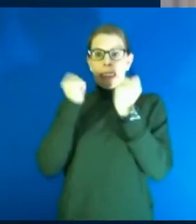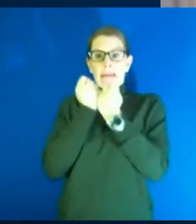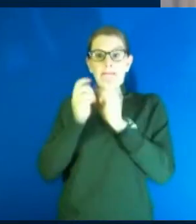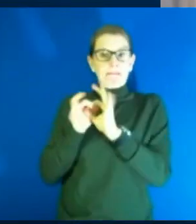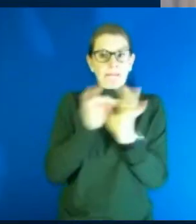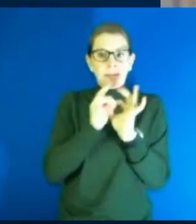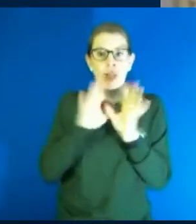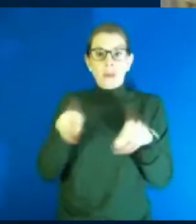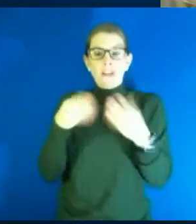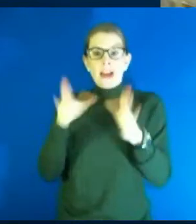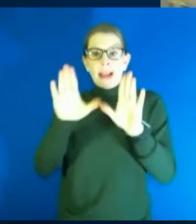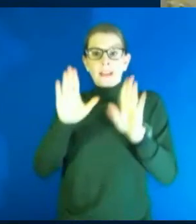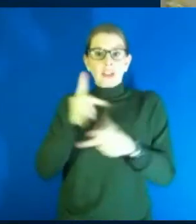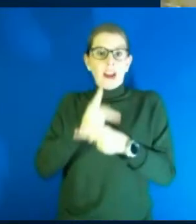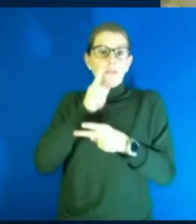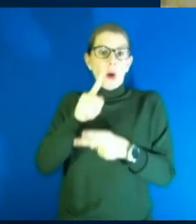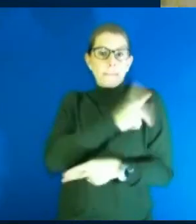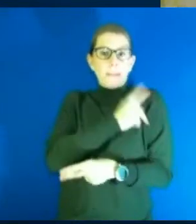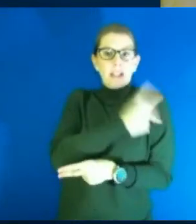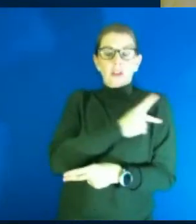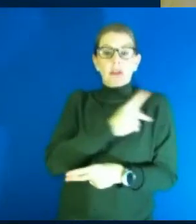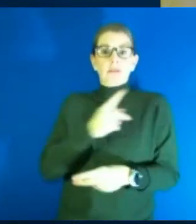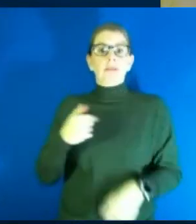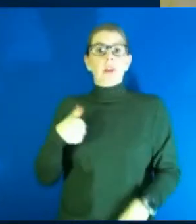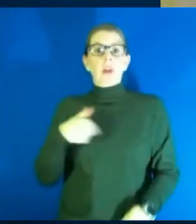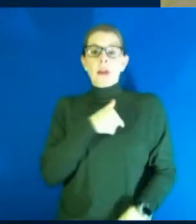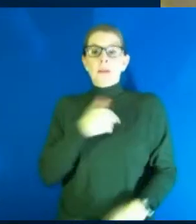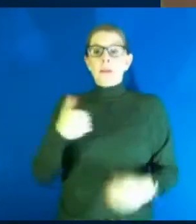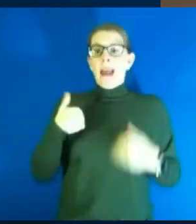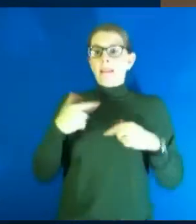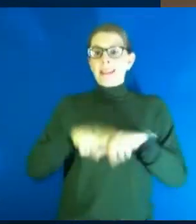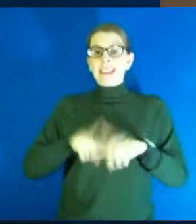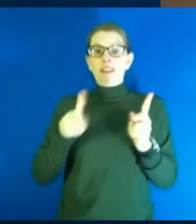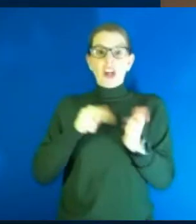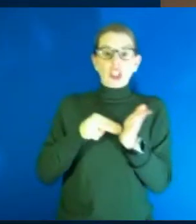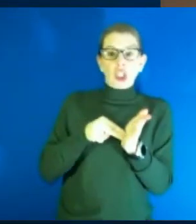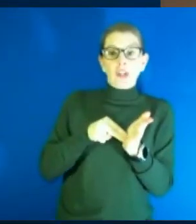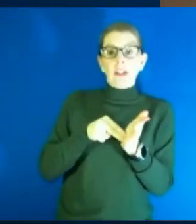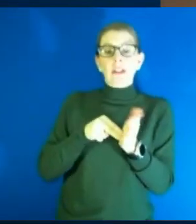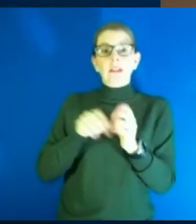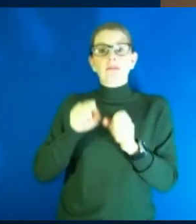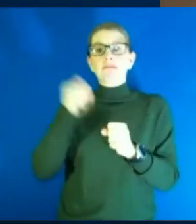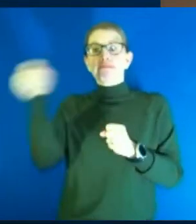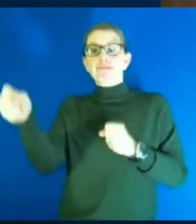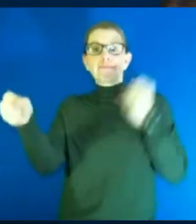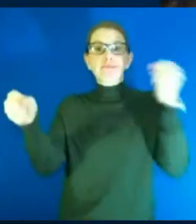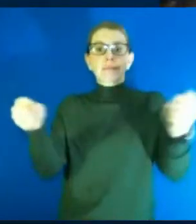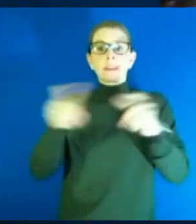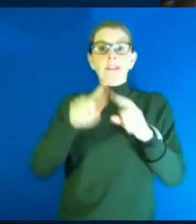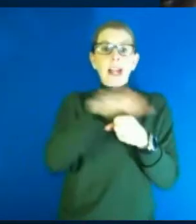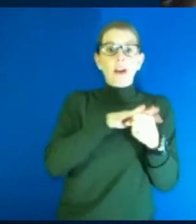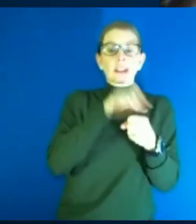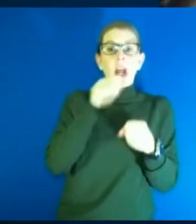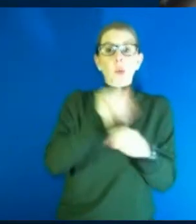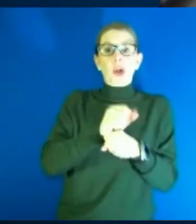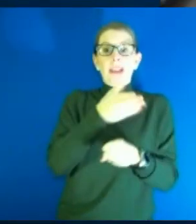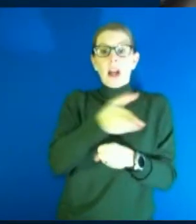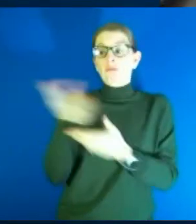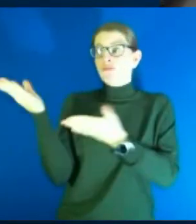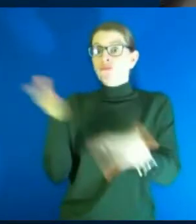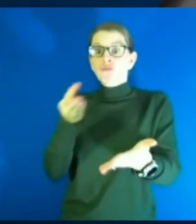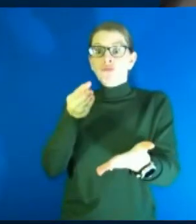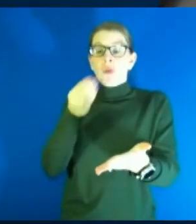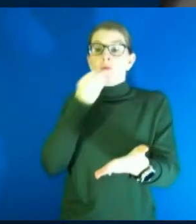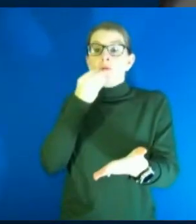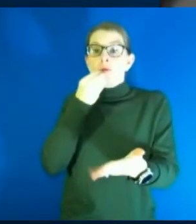care for these patients. We have been having different nurses deployed to different areas who don't normally work there to deliver trays